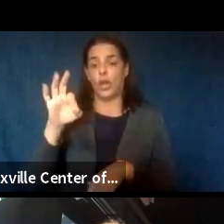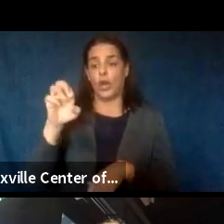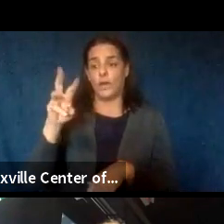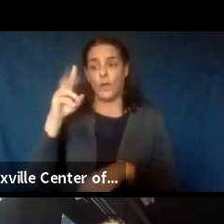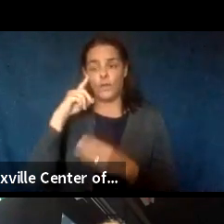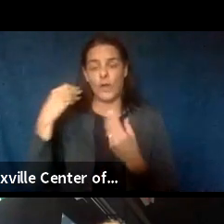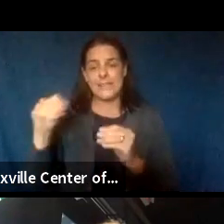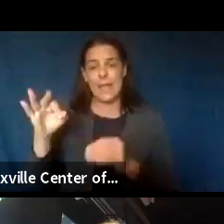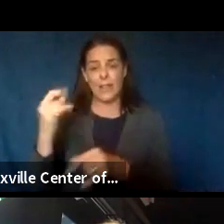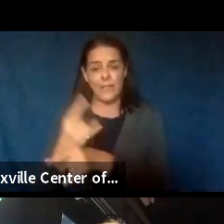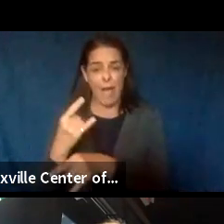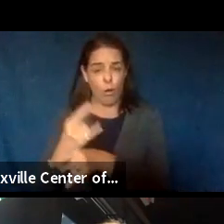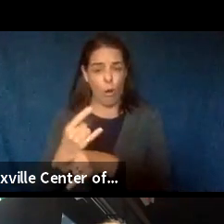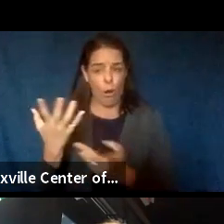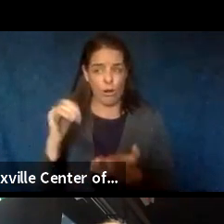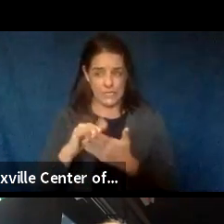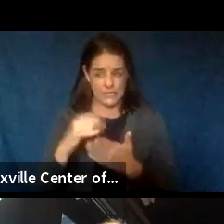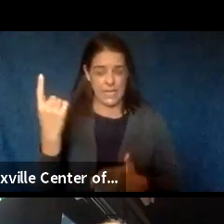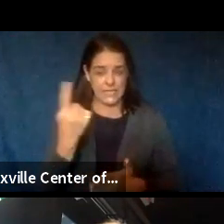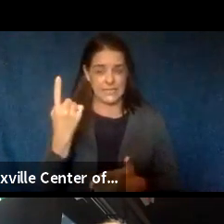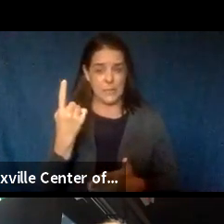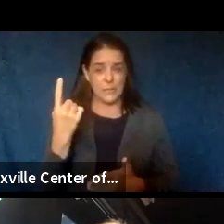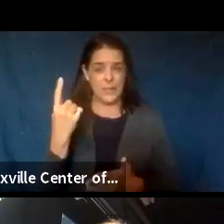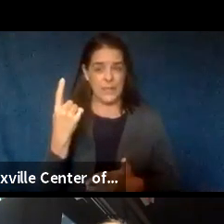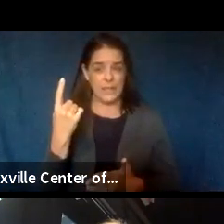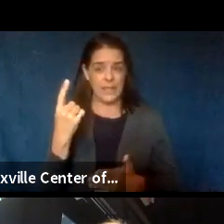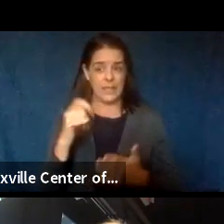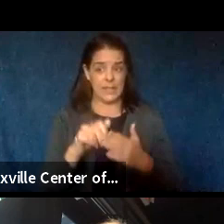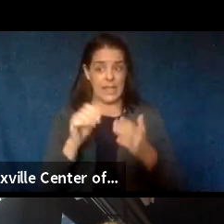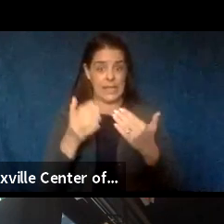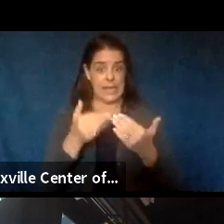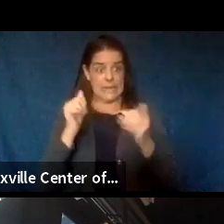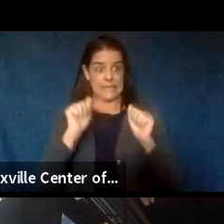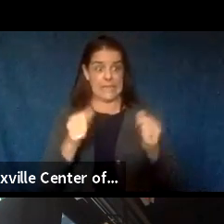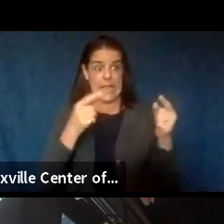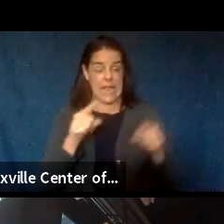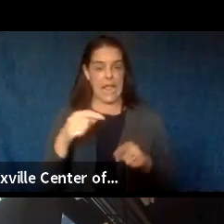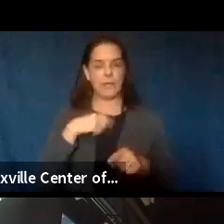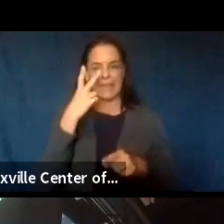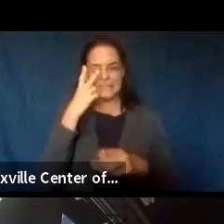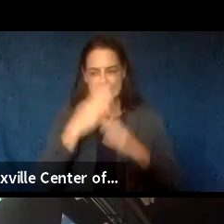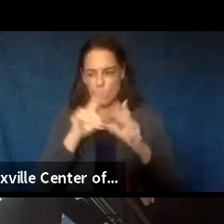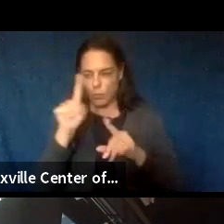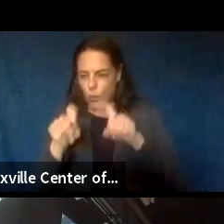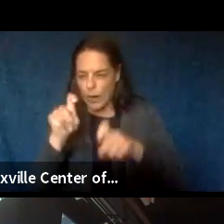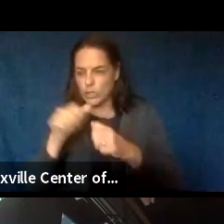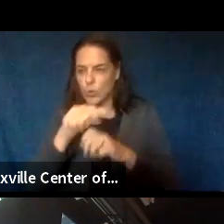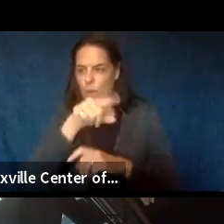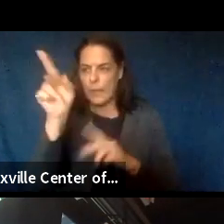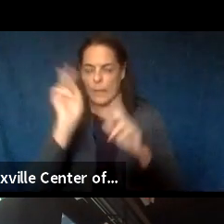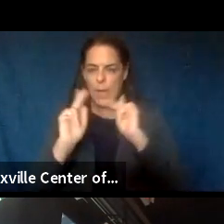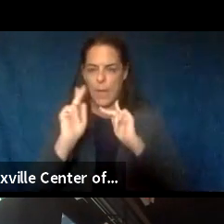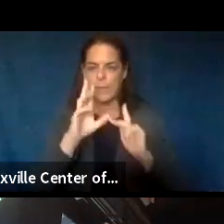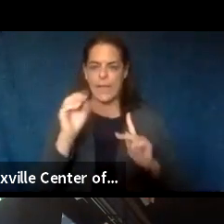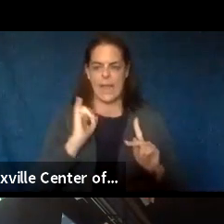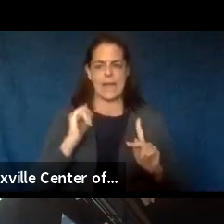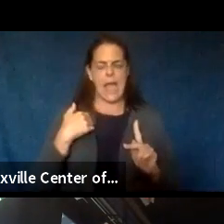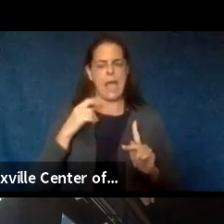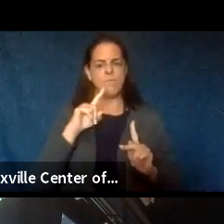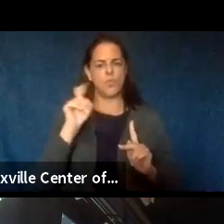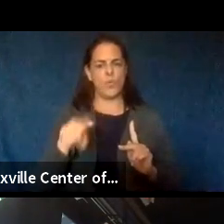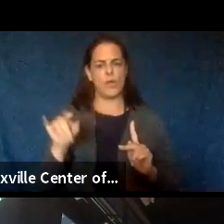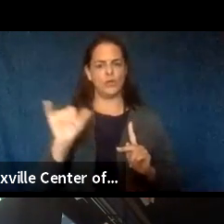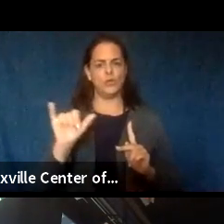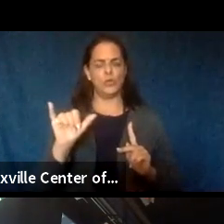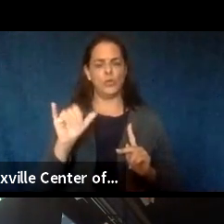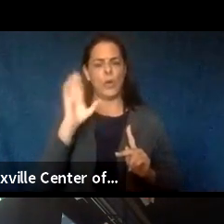of alcohol? Is it something that is easily done? I've seen some question about that among the public, and I have that question too. And I know